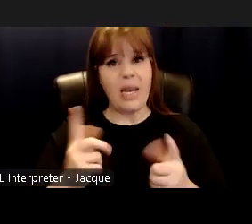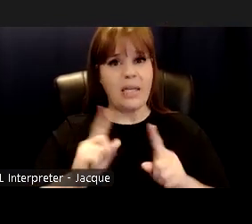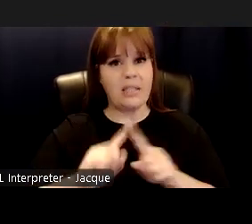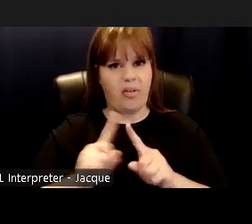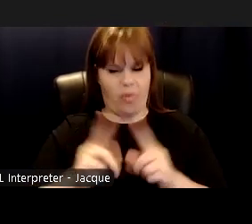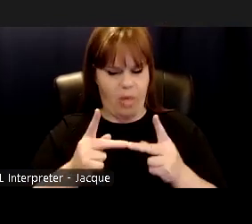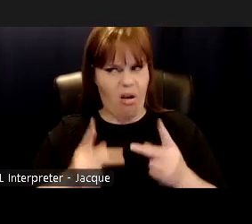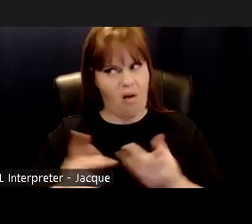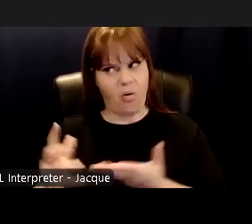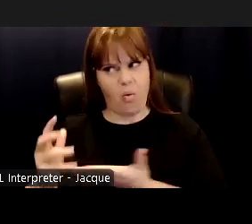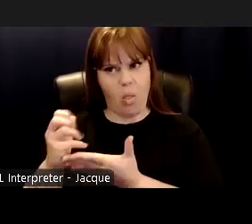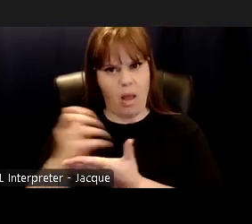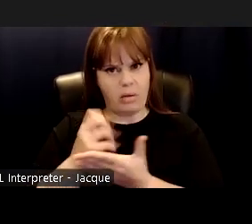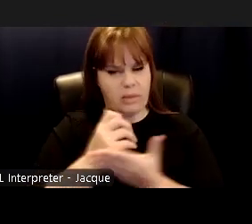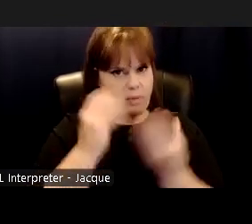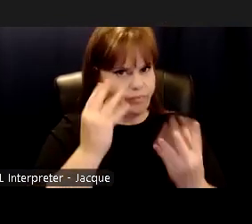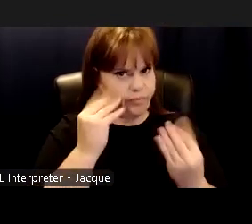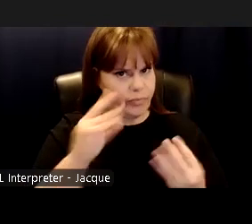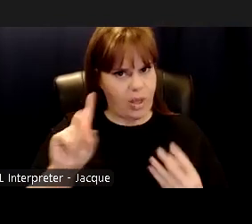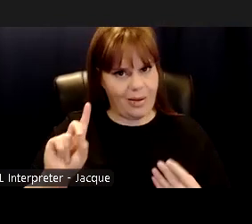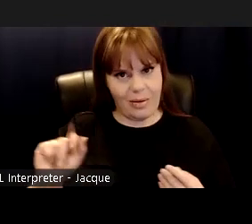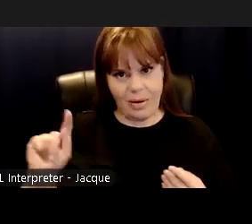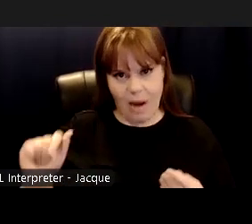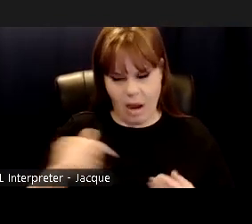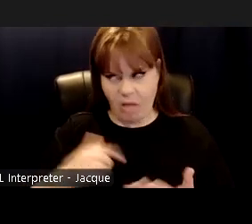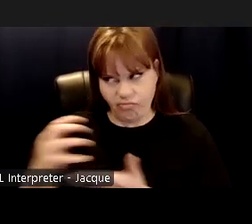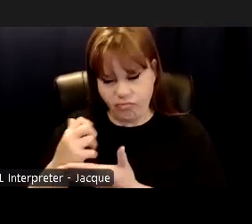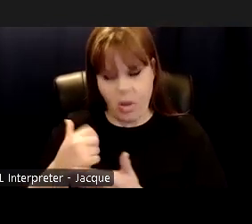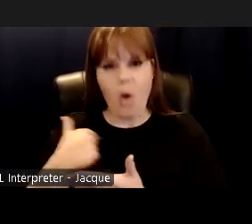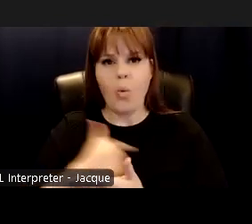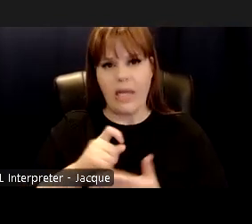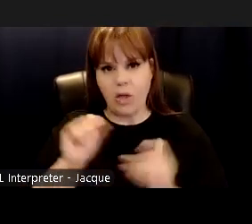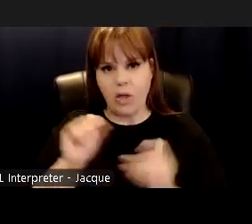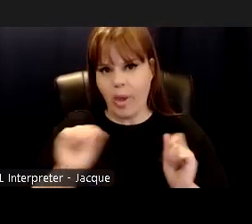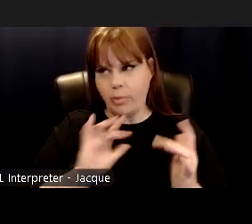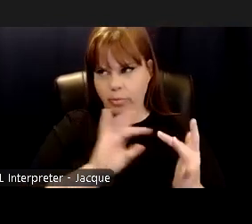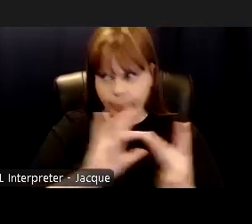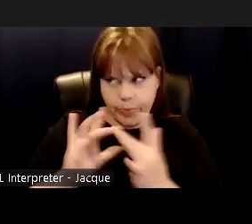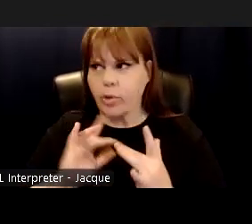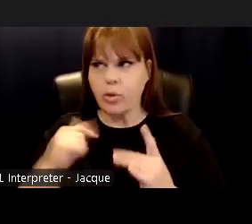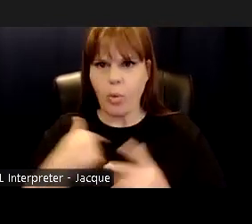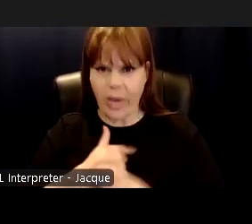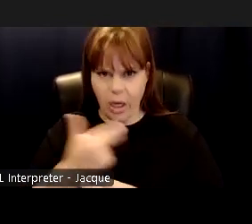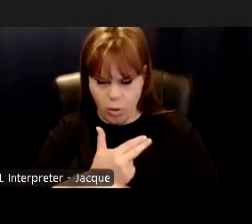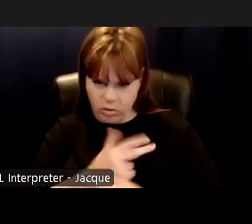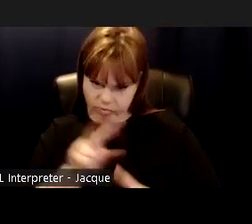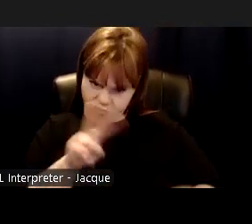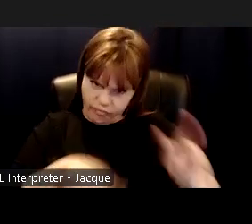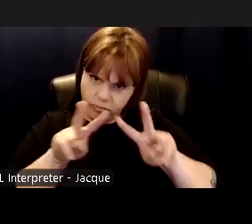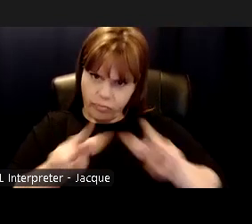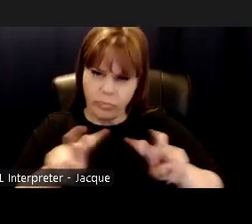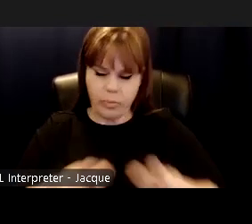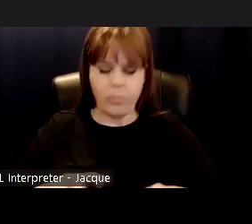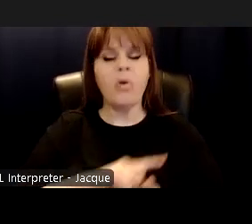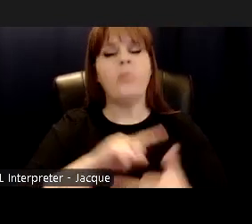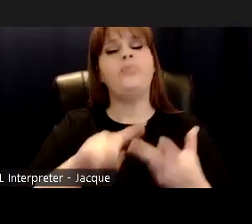this, leverage this data so that we can answer important questions about long COVID. We need to establish an NIH Center for